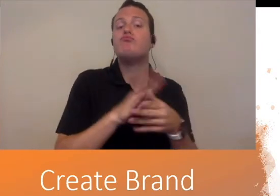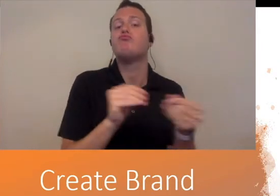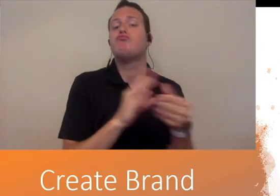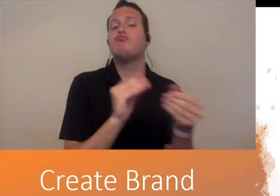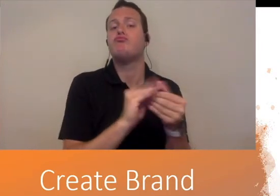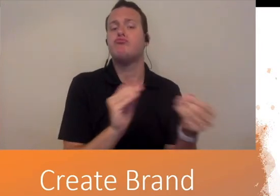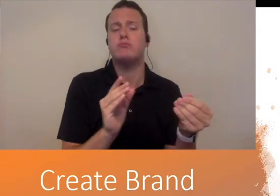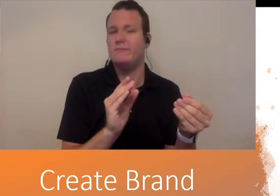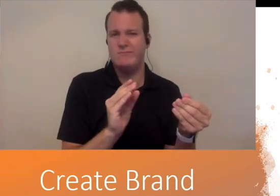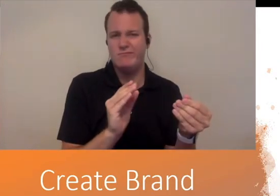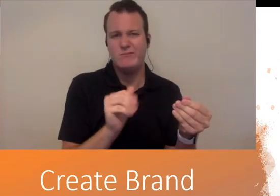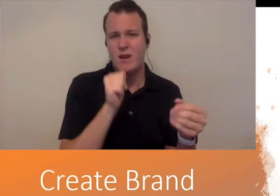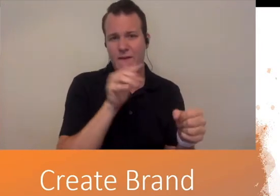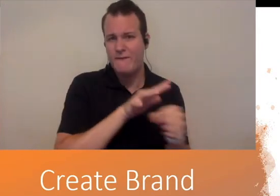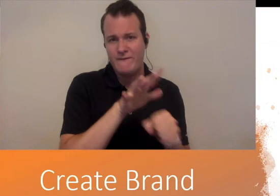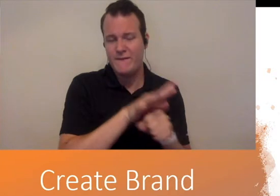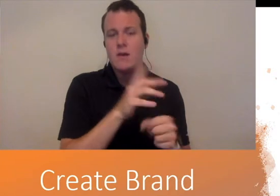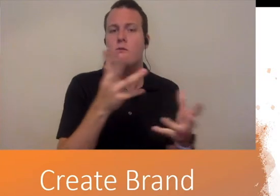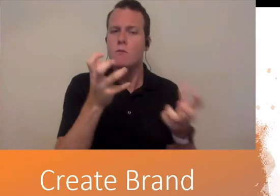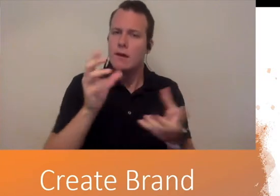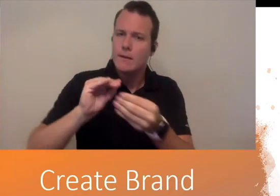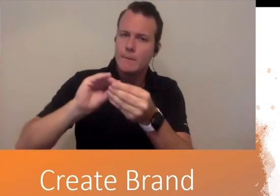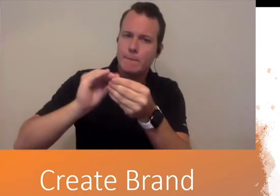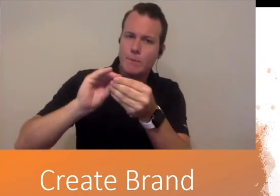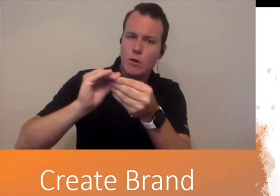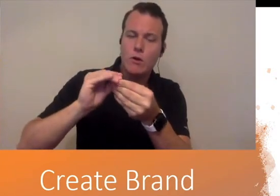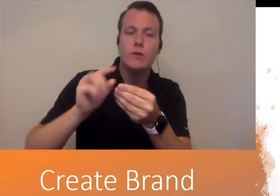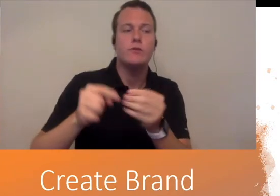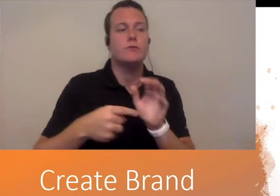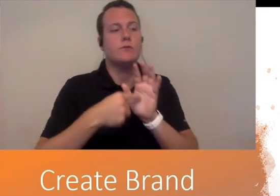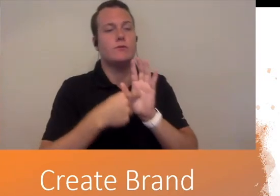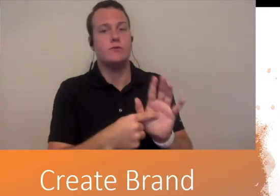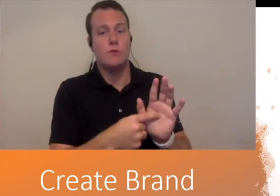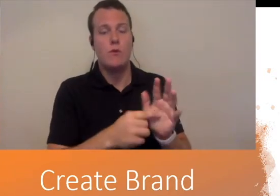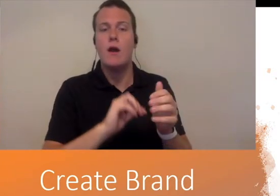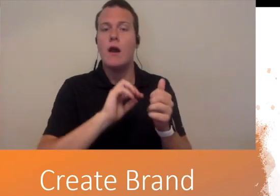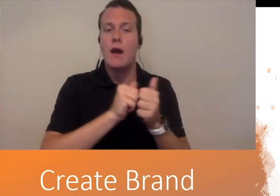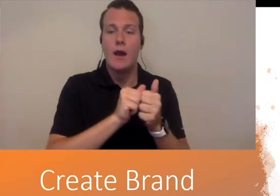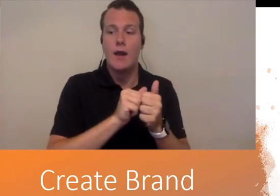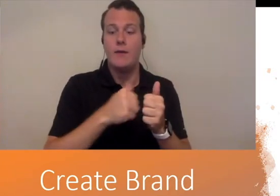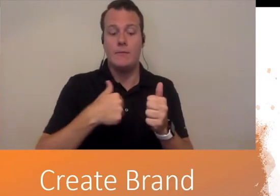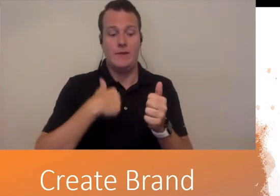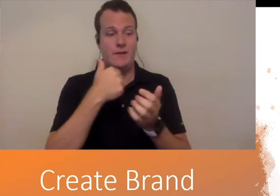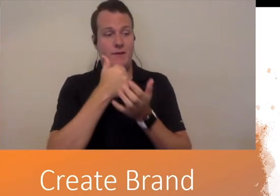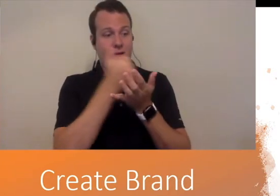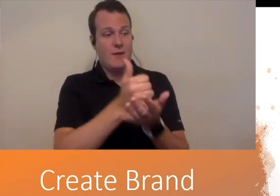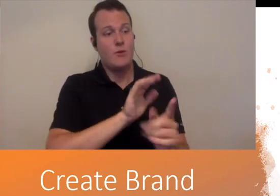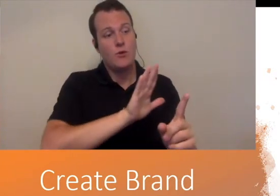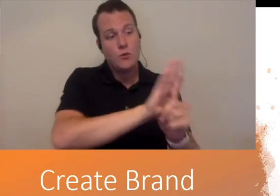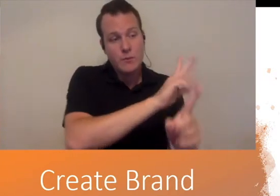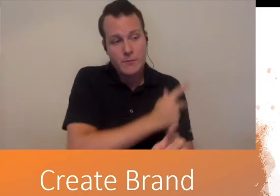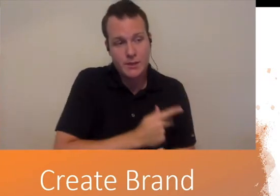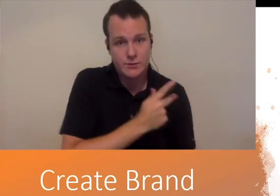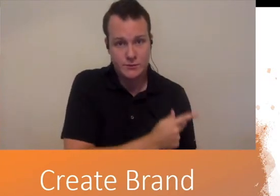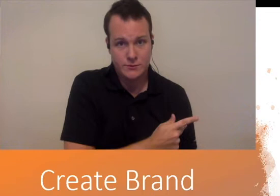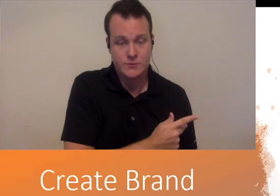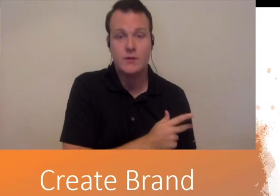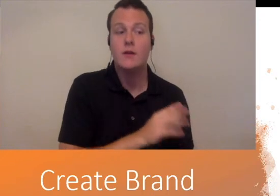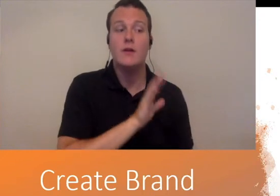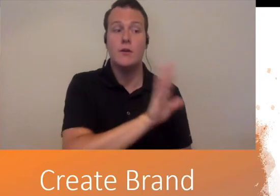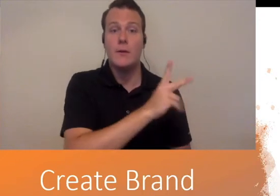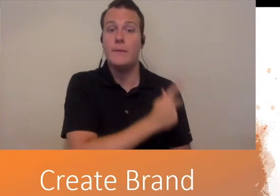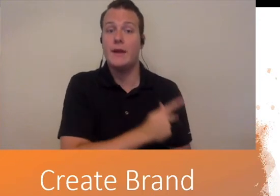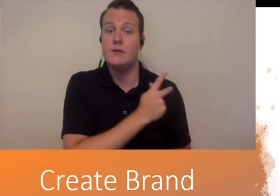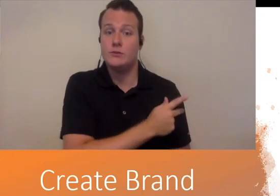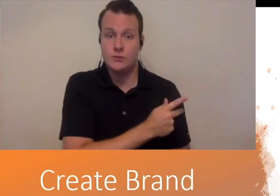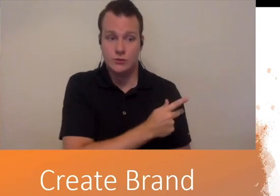but they want to have data on how you can help their patients, and then what their patients